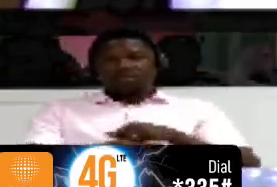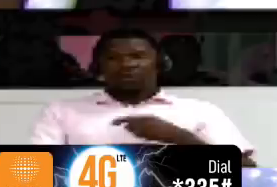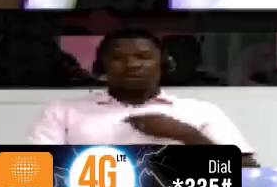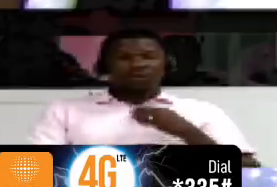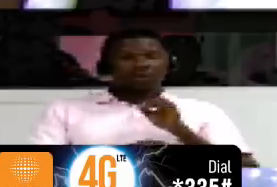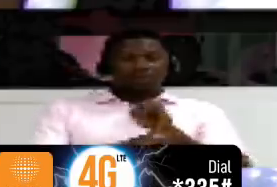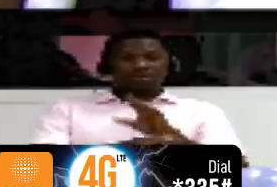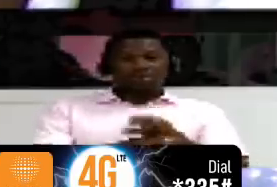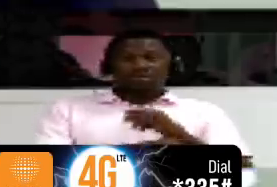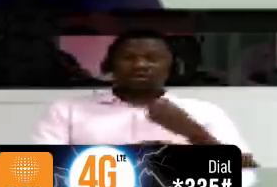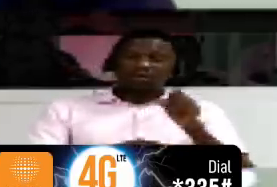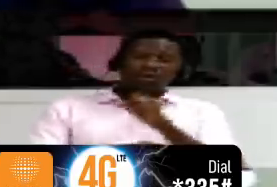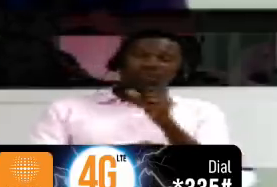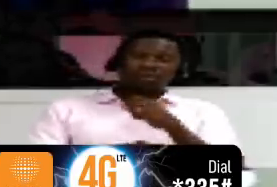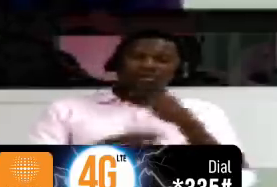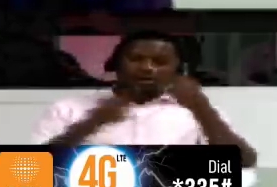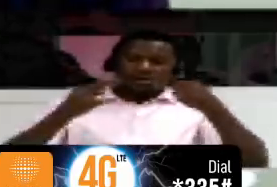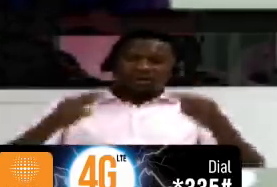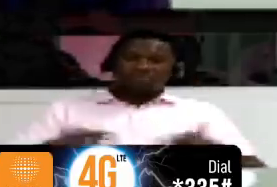rest of his testimony.